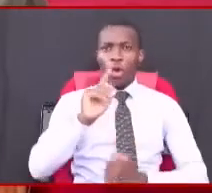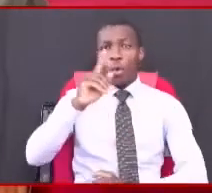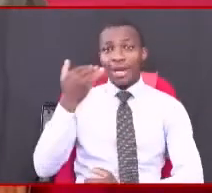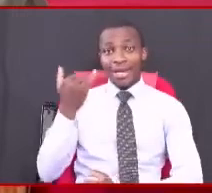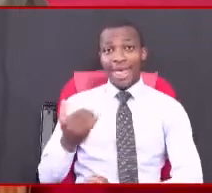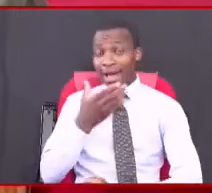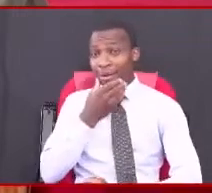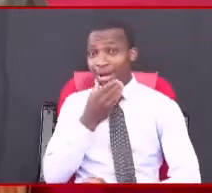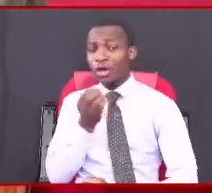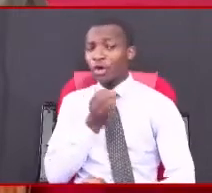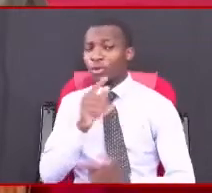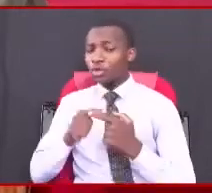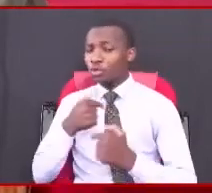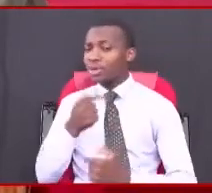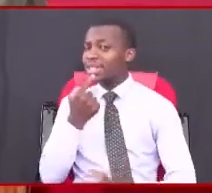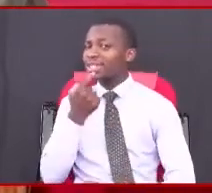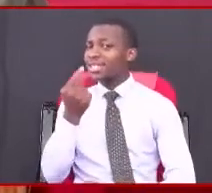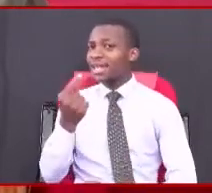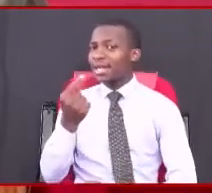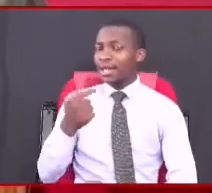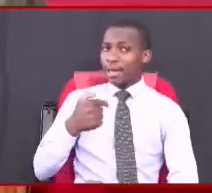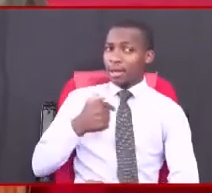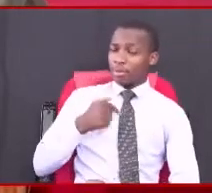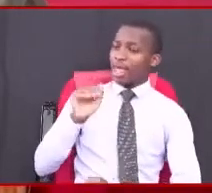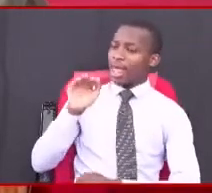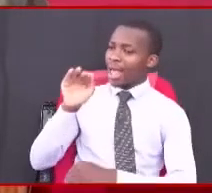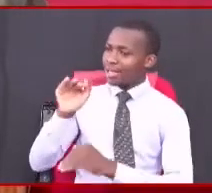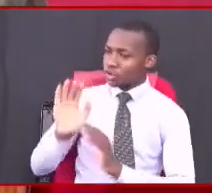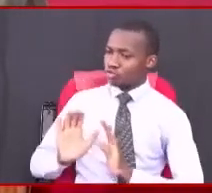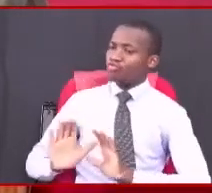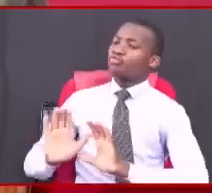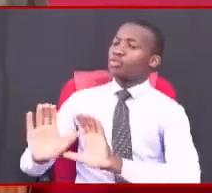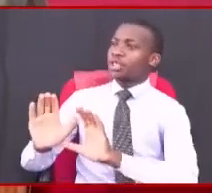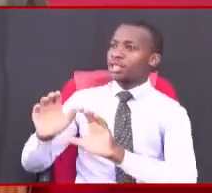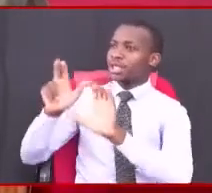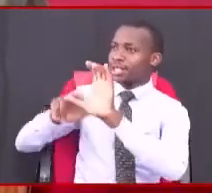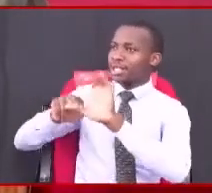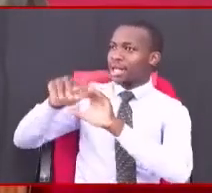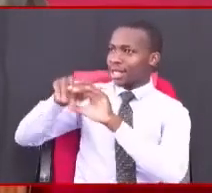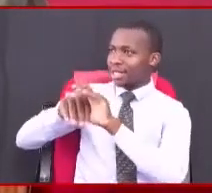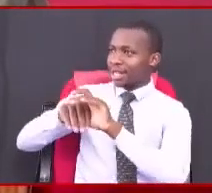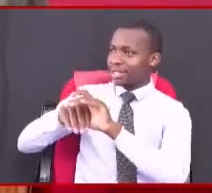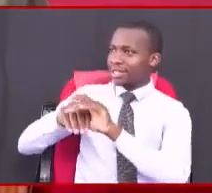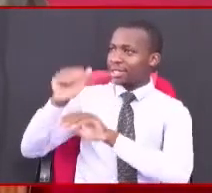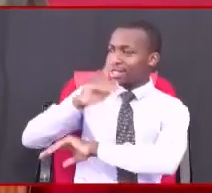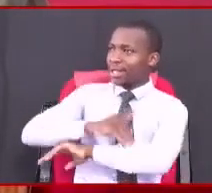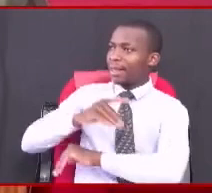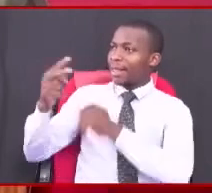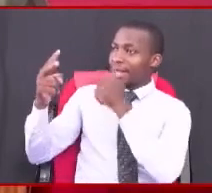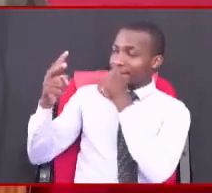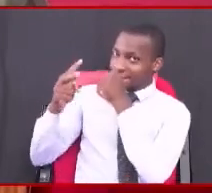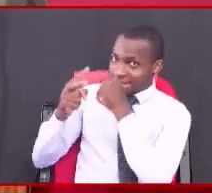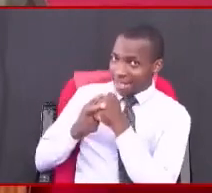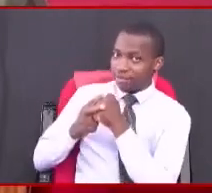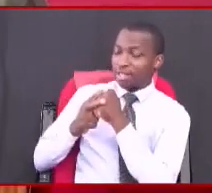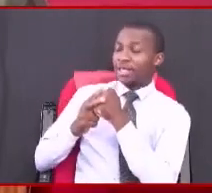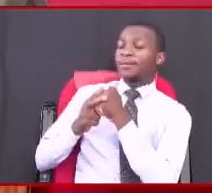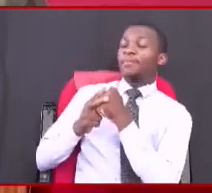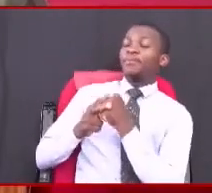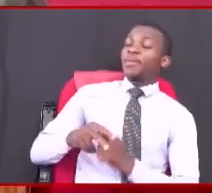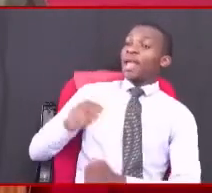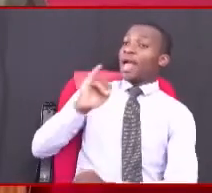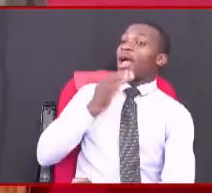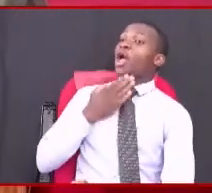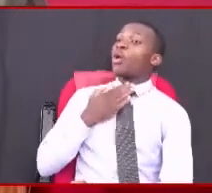me the other day that I asked him to push the chairs on that rainy day. 7th, I want to say